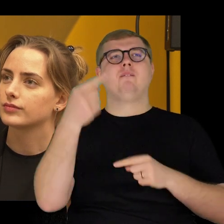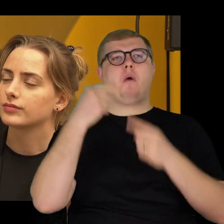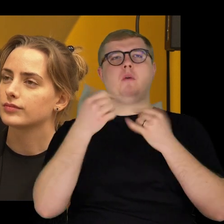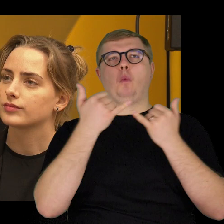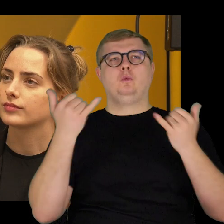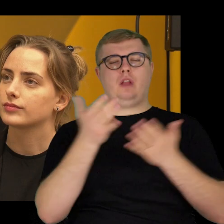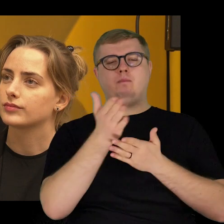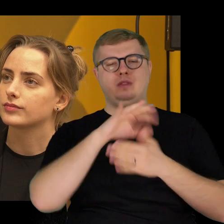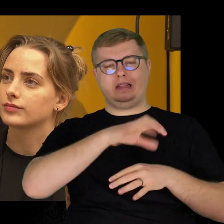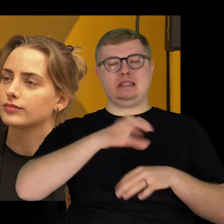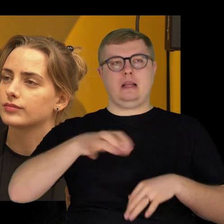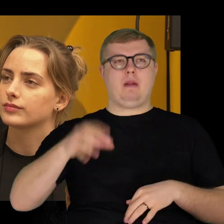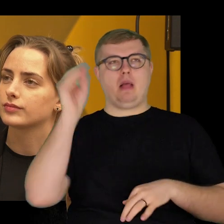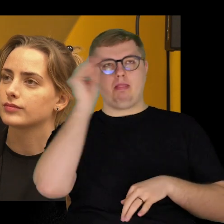disciplinary